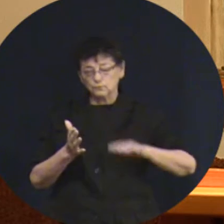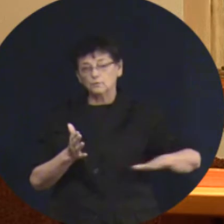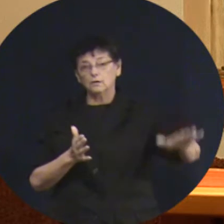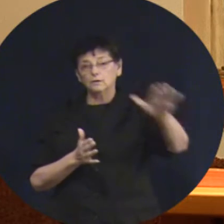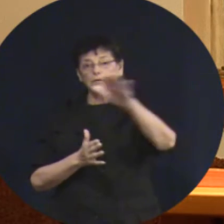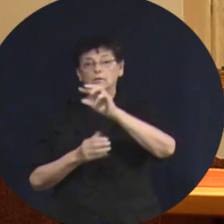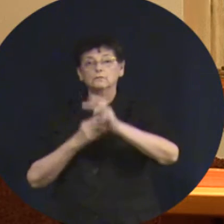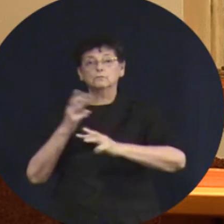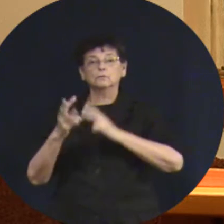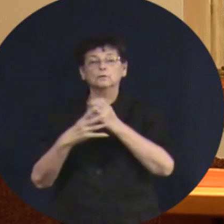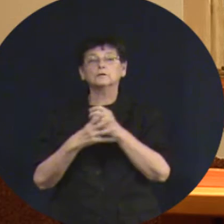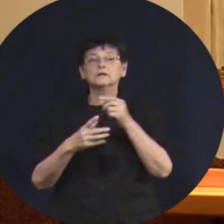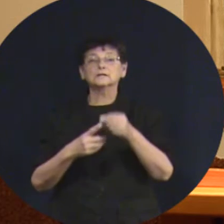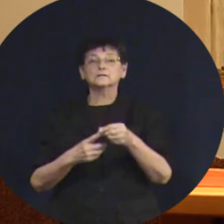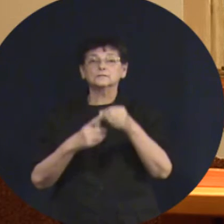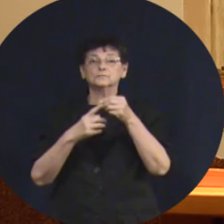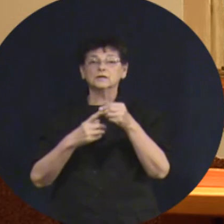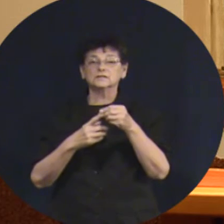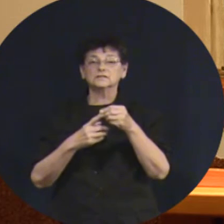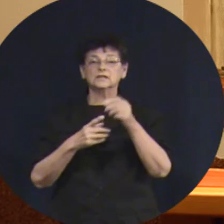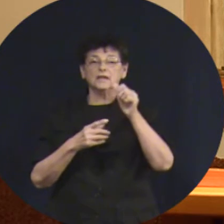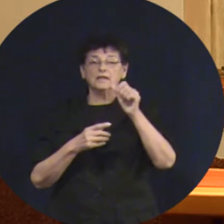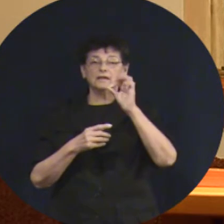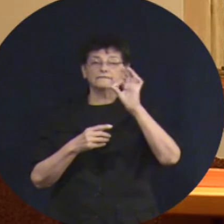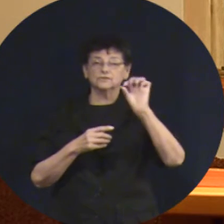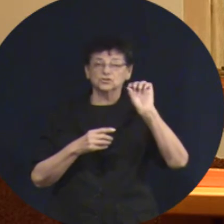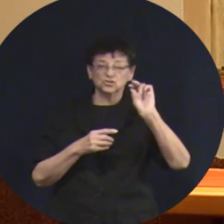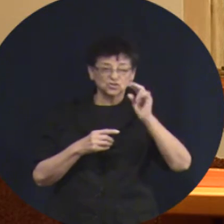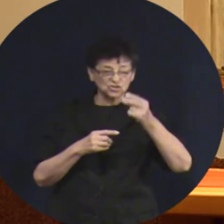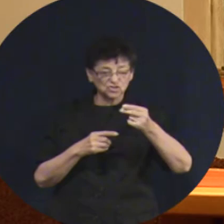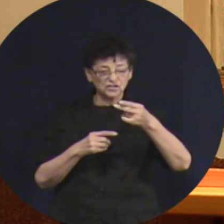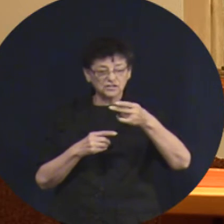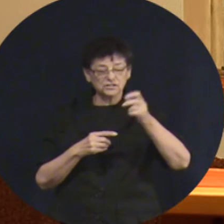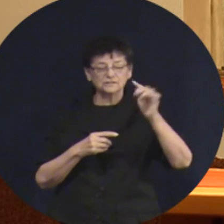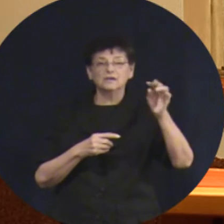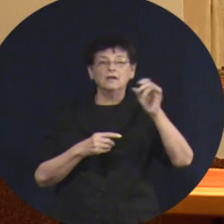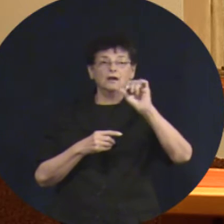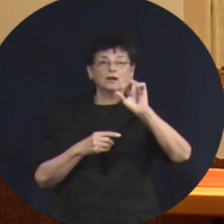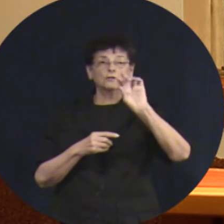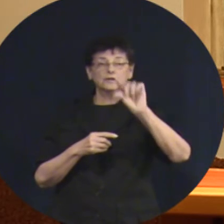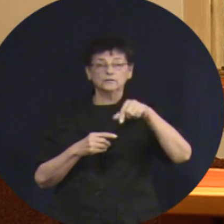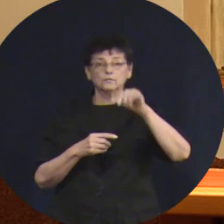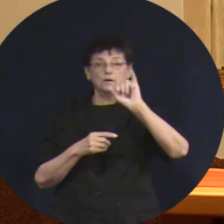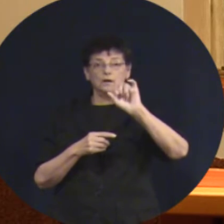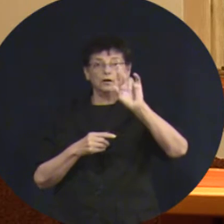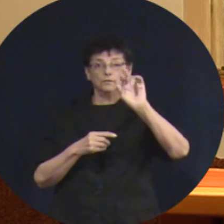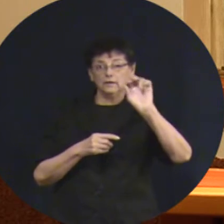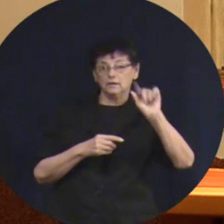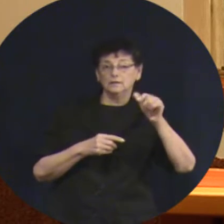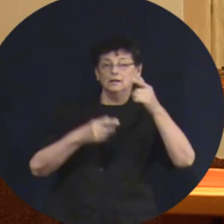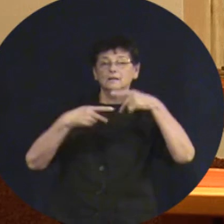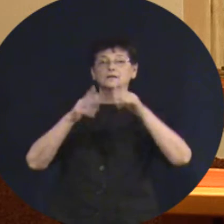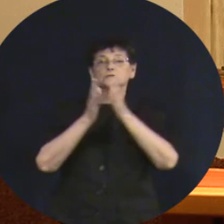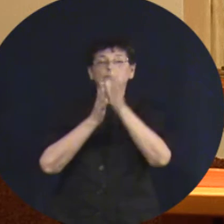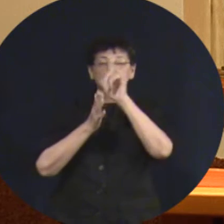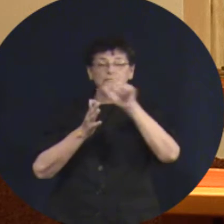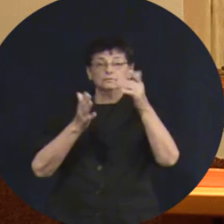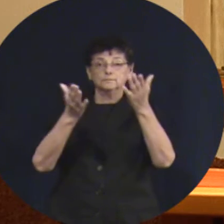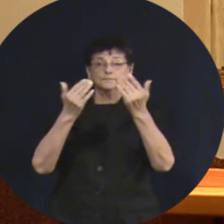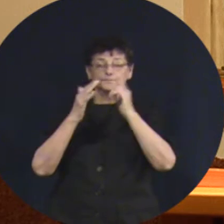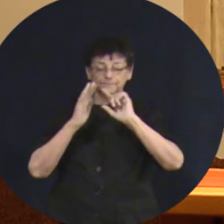the world, especially in Afghanistan, Iraq, and Iran, let us pray to the